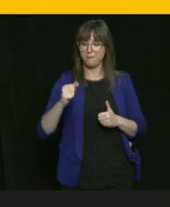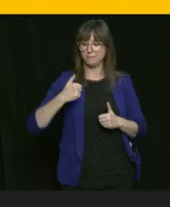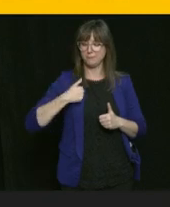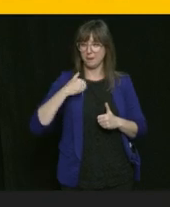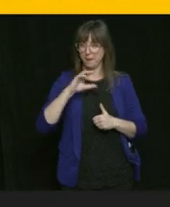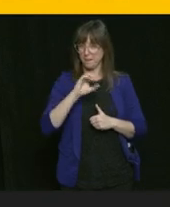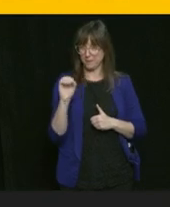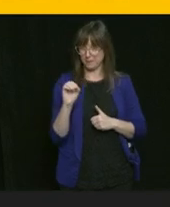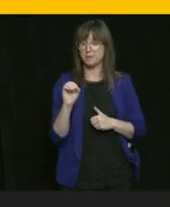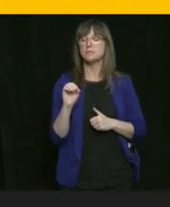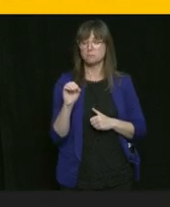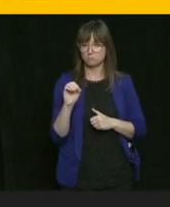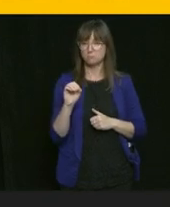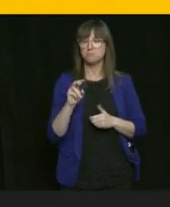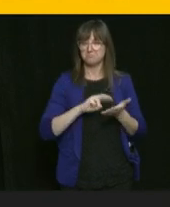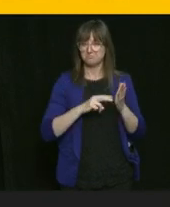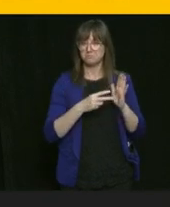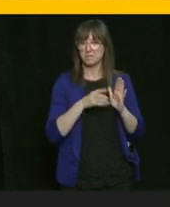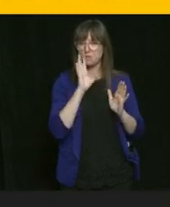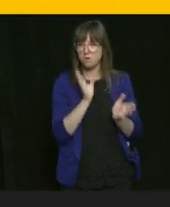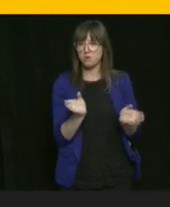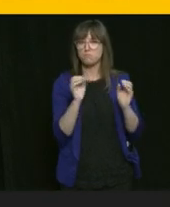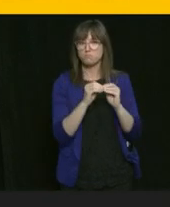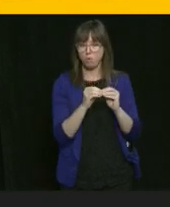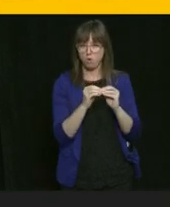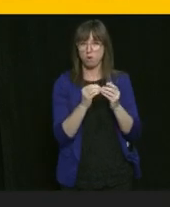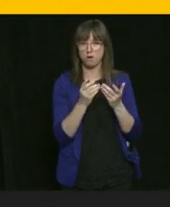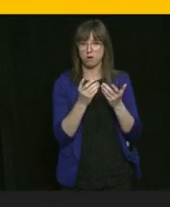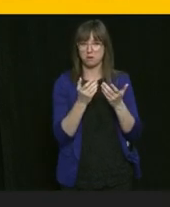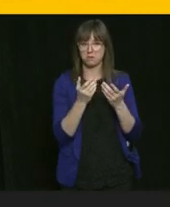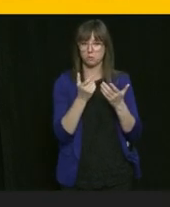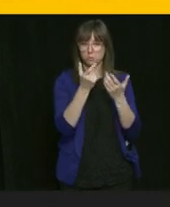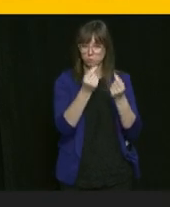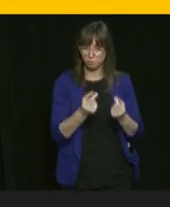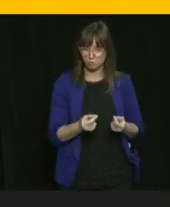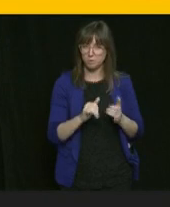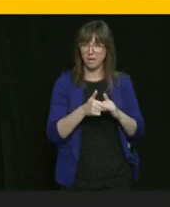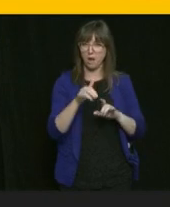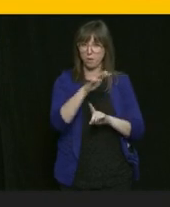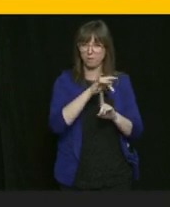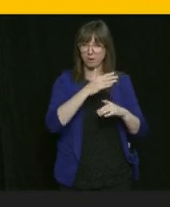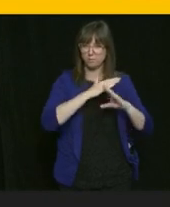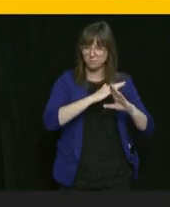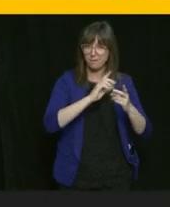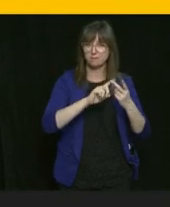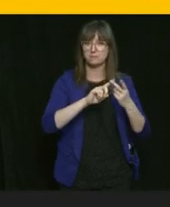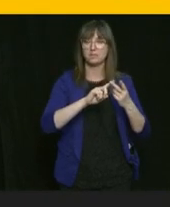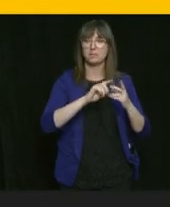to ensure that there will be even more measures to protect the environment and to reduce emissions.